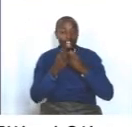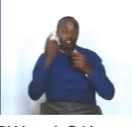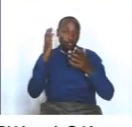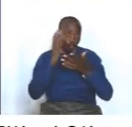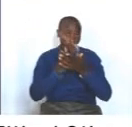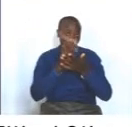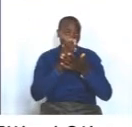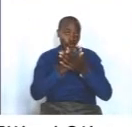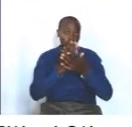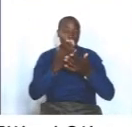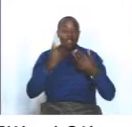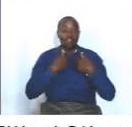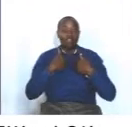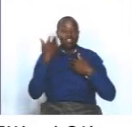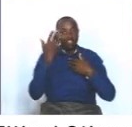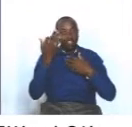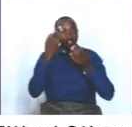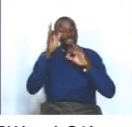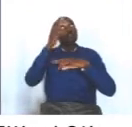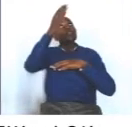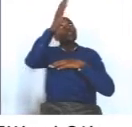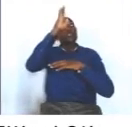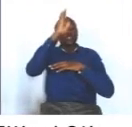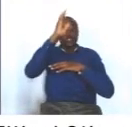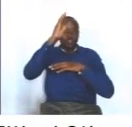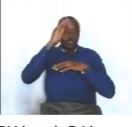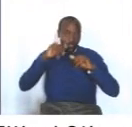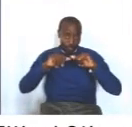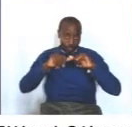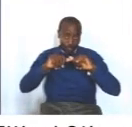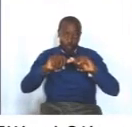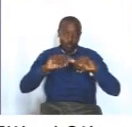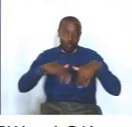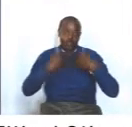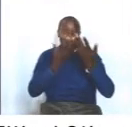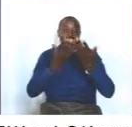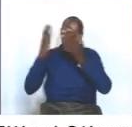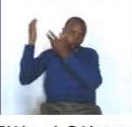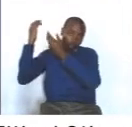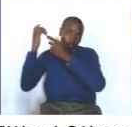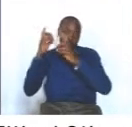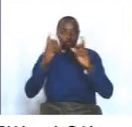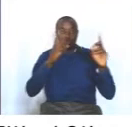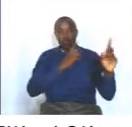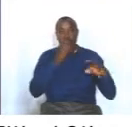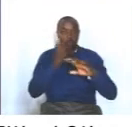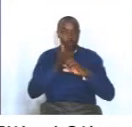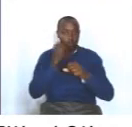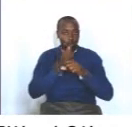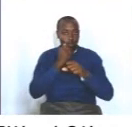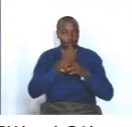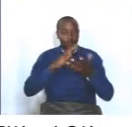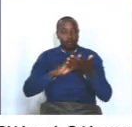Heavenly Father, it has taken your hand. And Heavenly Father, even as you continue to give us hope through your word, we want to praise